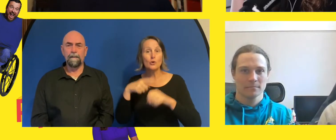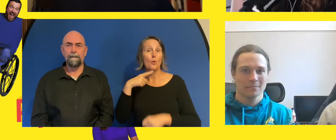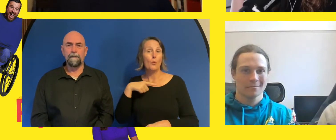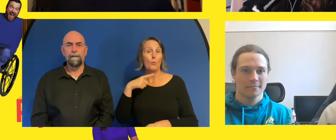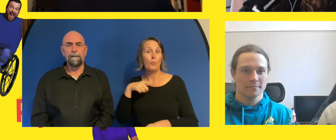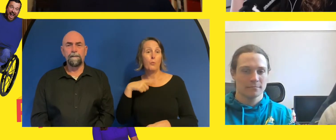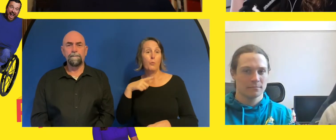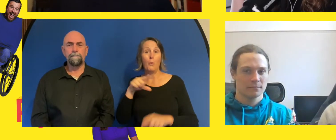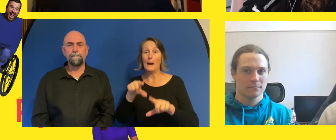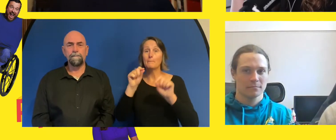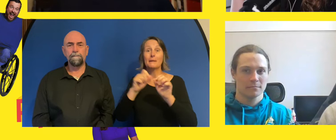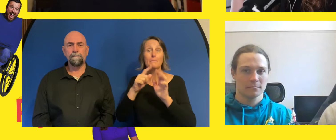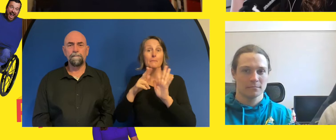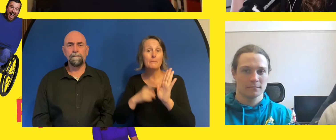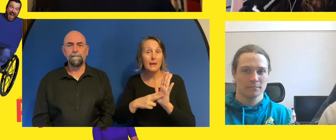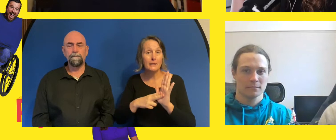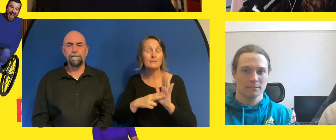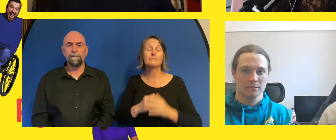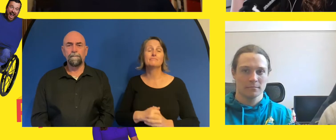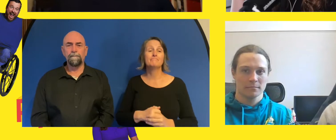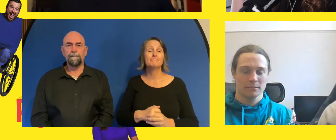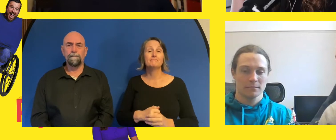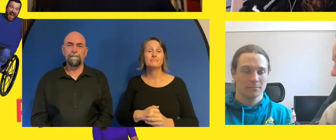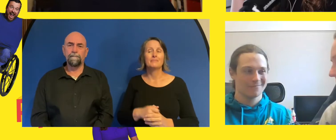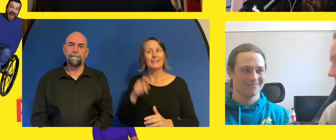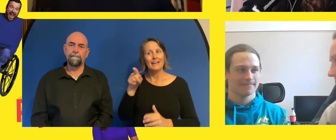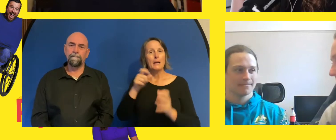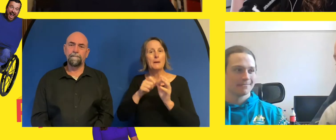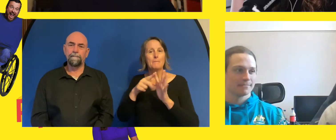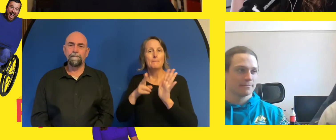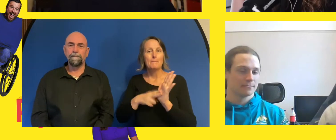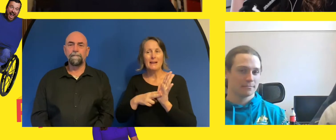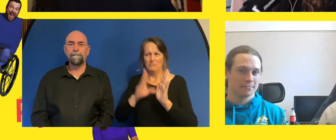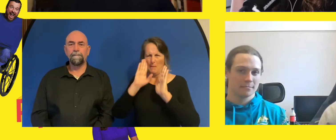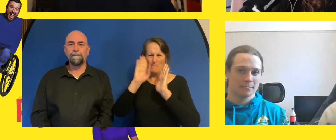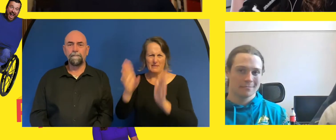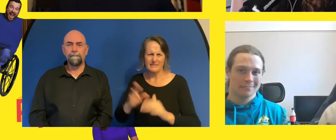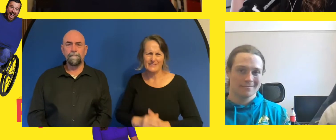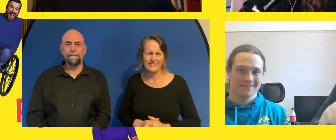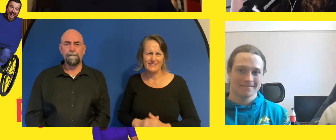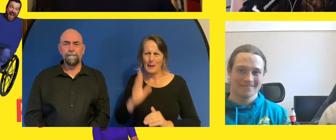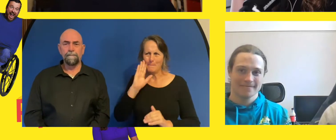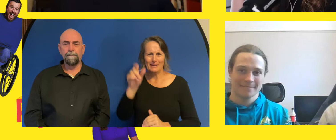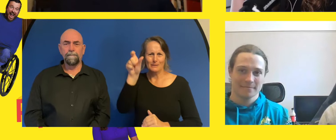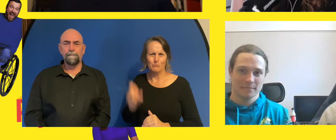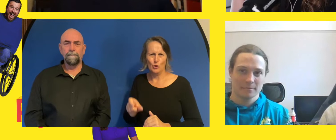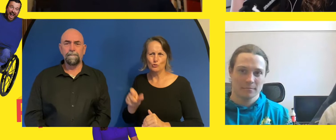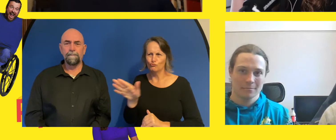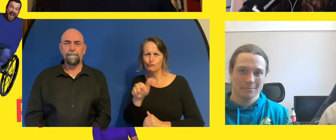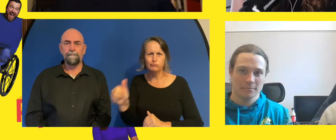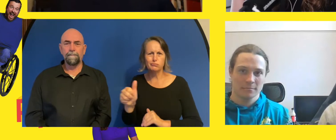it's not just about the amazing performance that he came up with here in Beijing, but, he's just such a stand-up